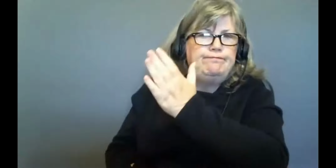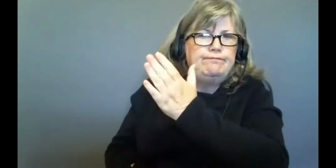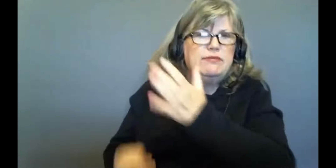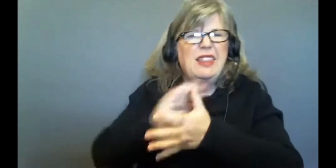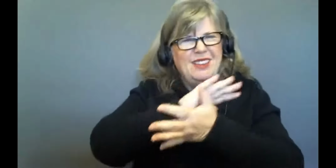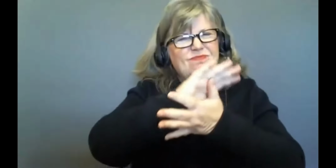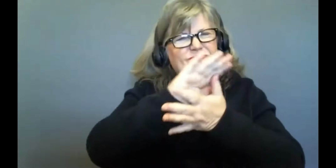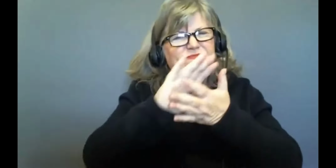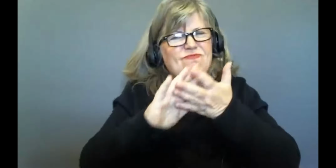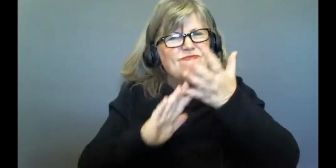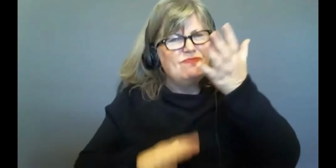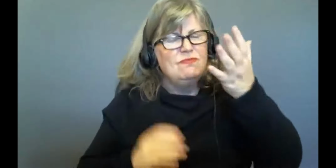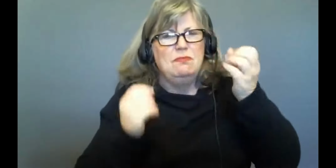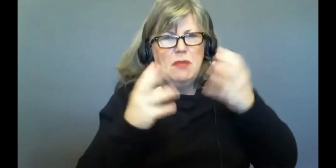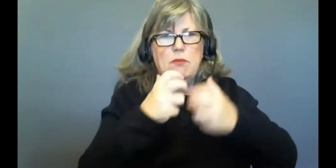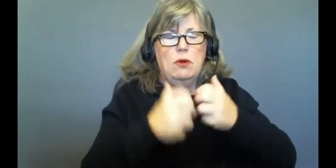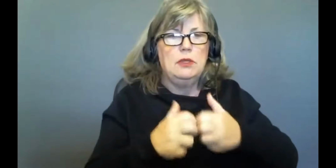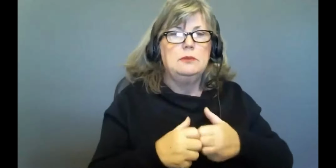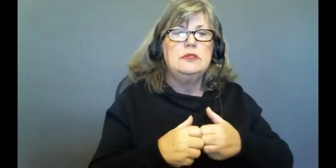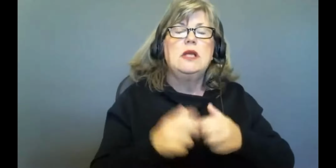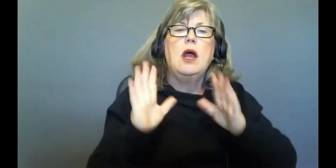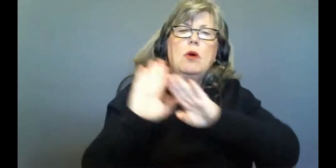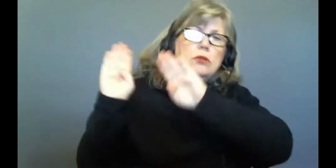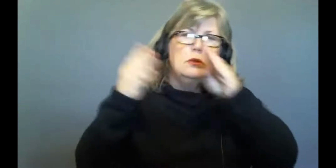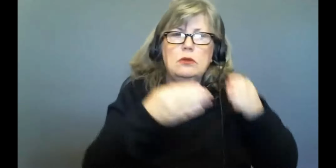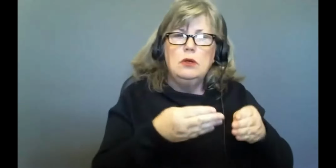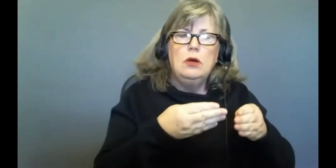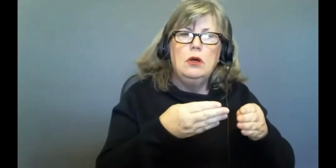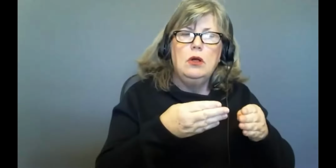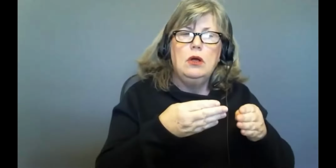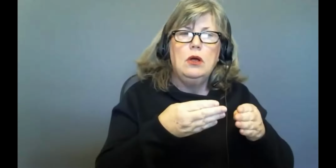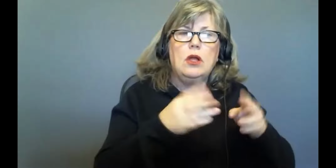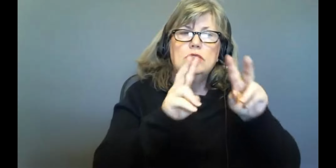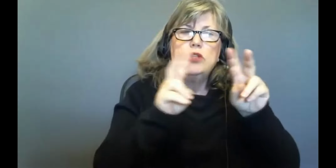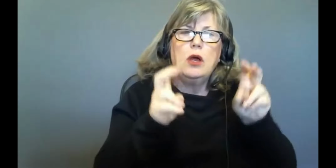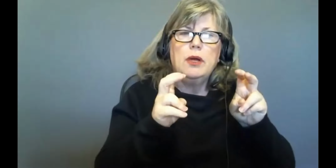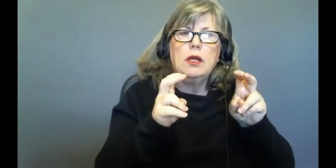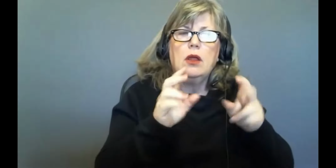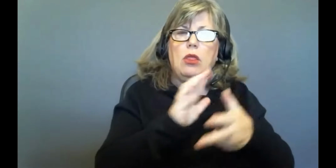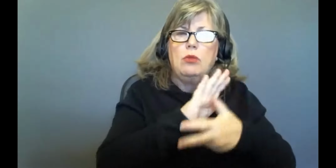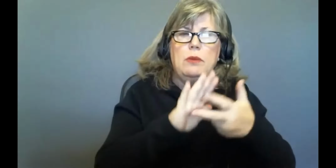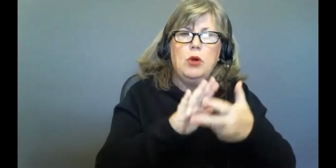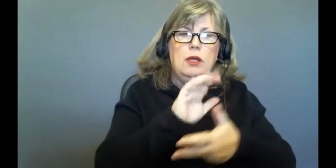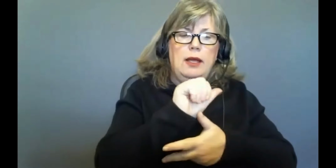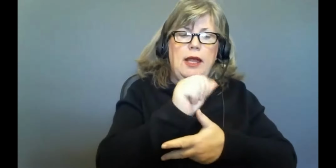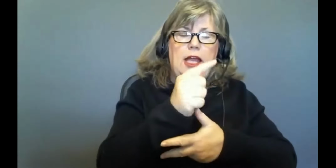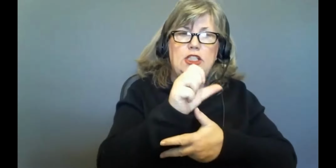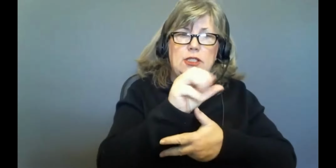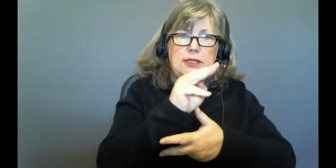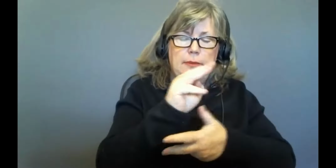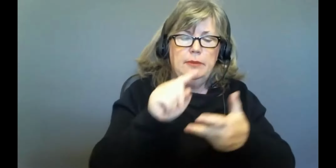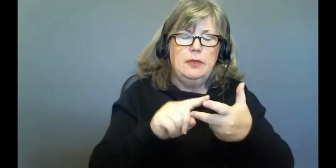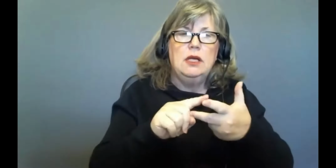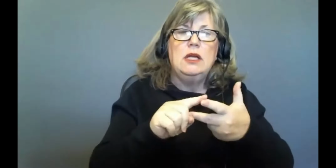Especially, I would like to come back on the question of 3 points, actually: ageism, systemic and